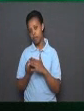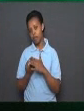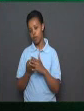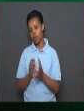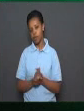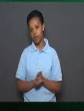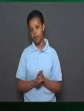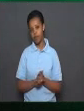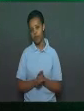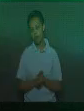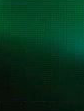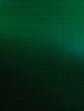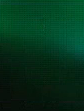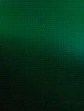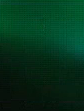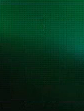Begin.